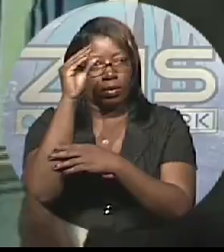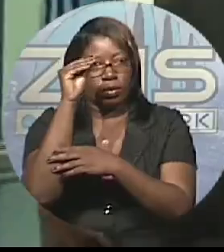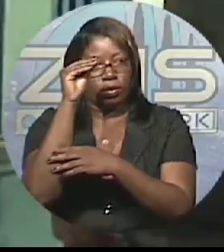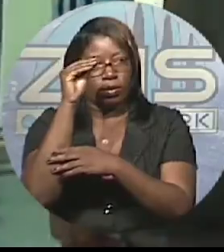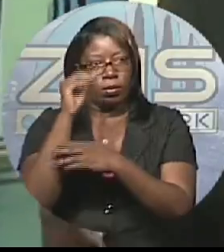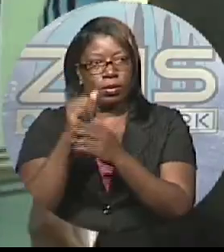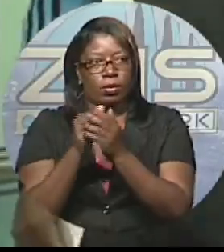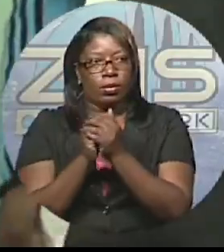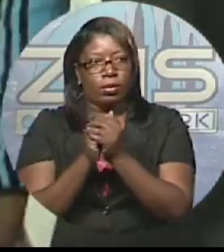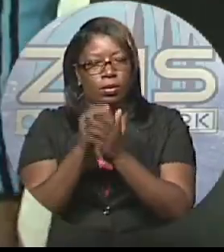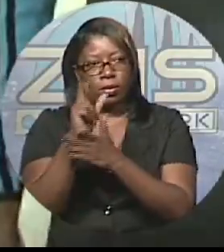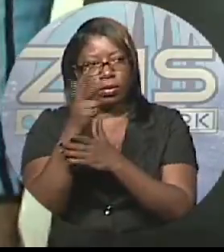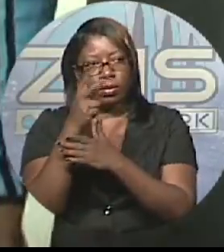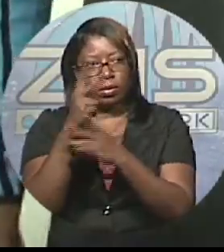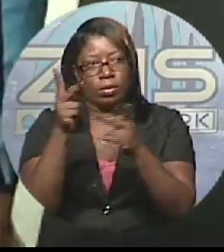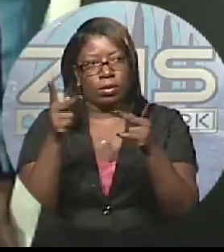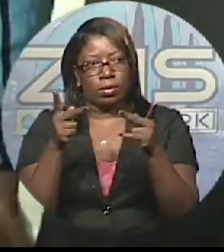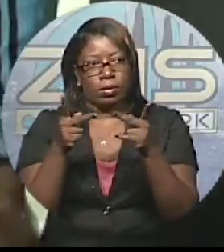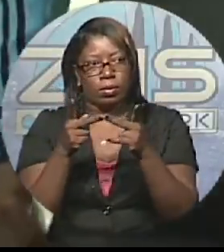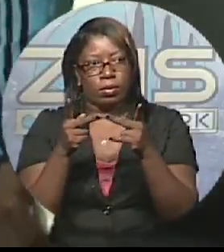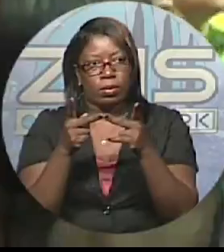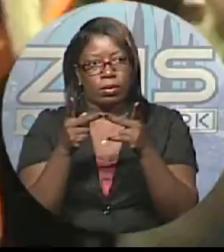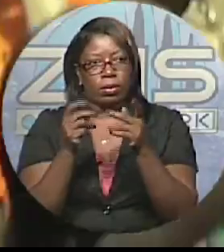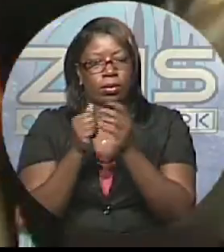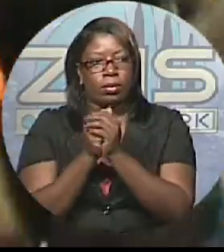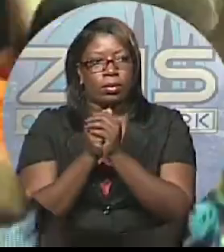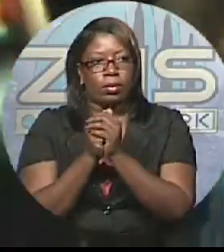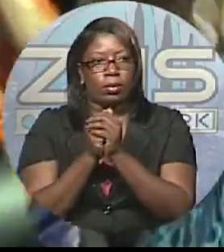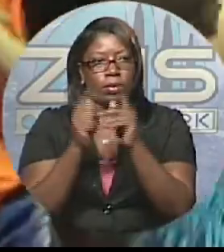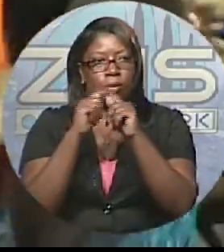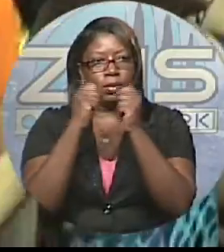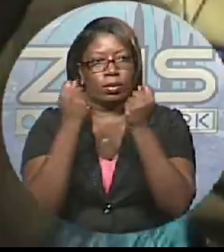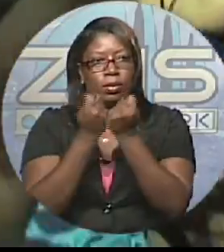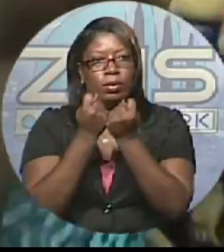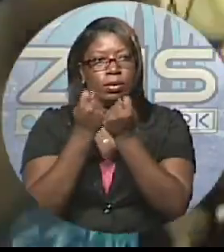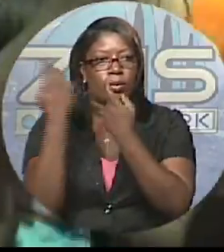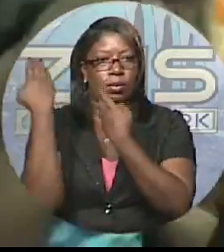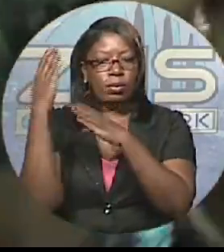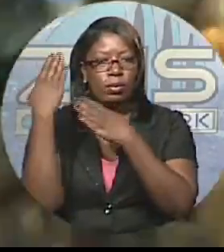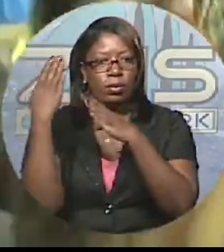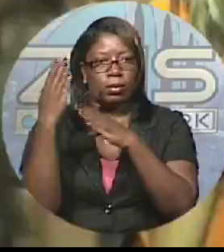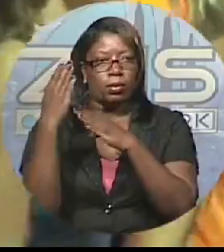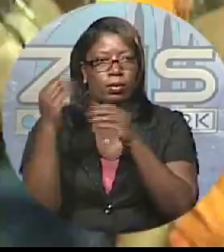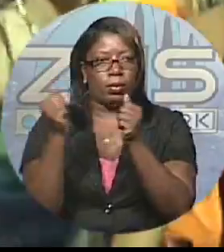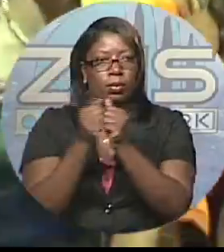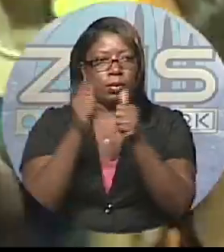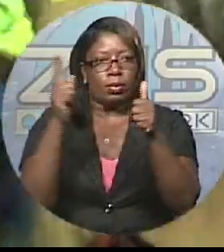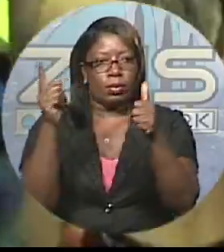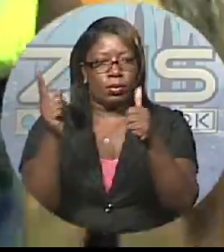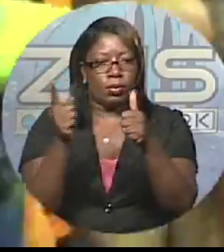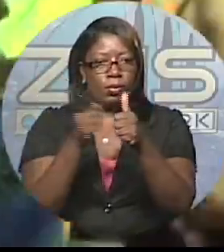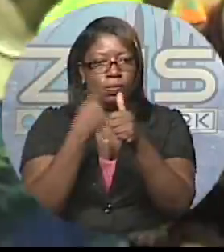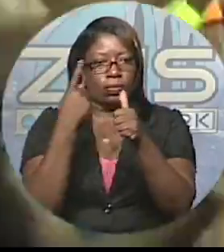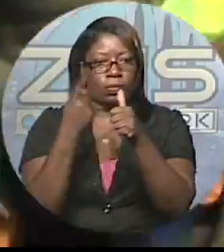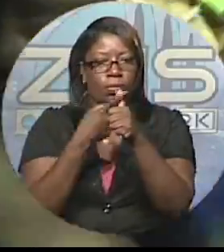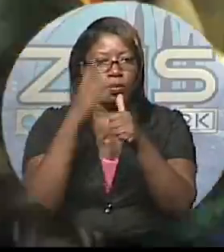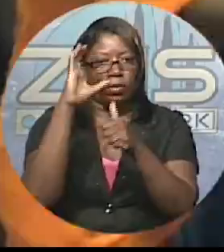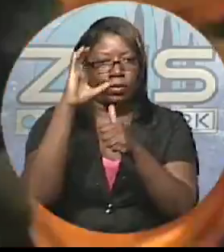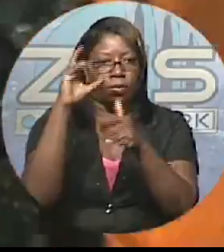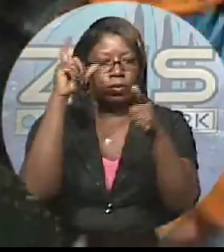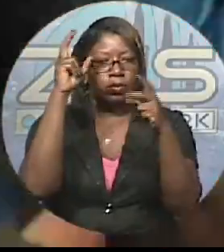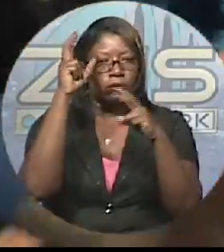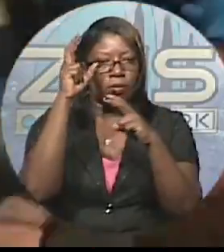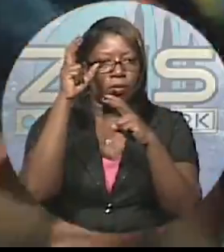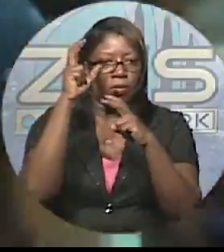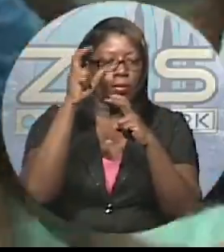in third, a disqualification moved them up. Again, Team Bahamas with the first ever CARIFTA Swimming Championships,